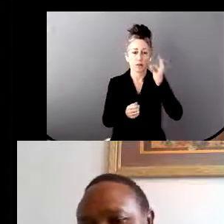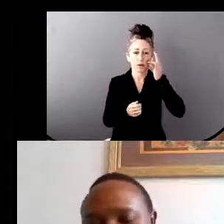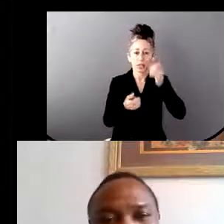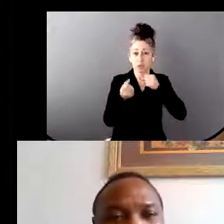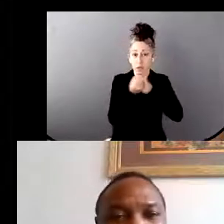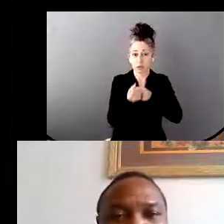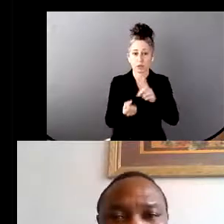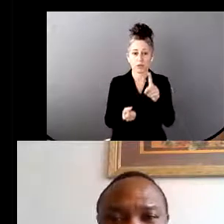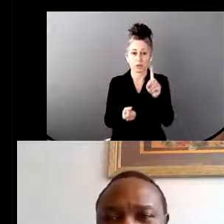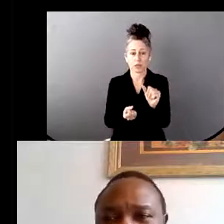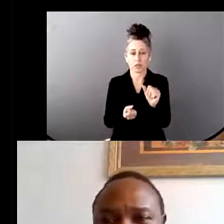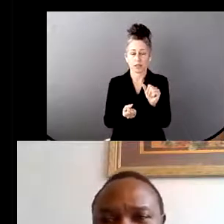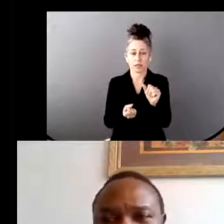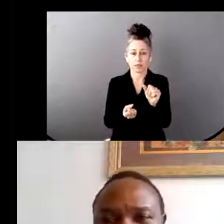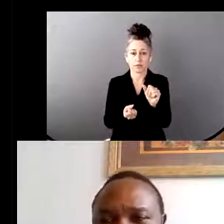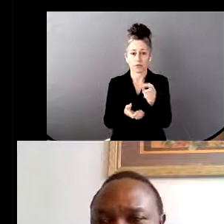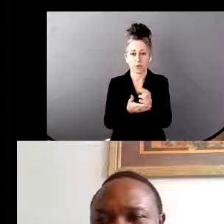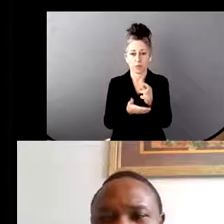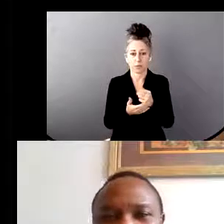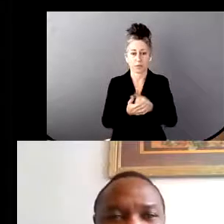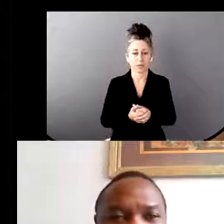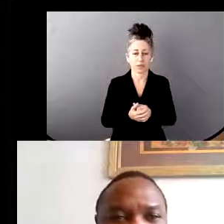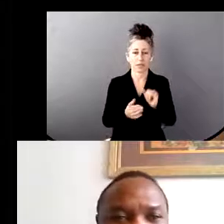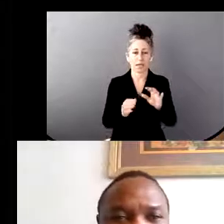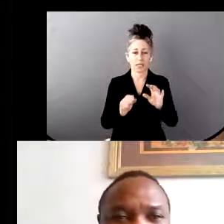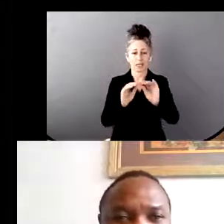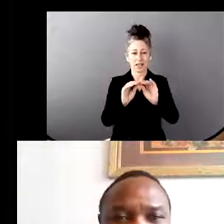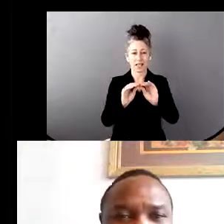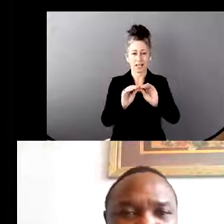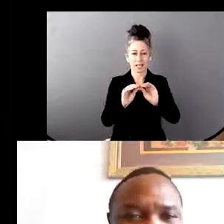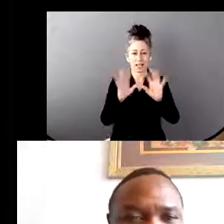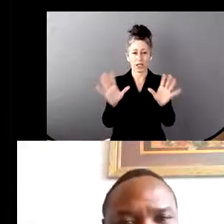shows that there's a clear that